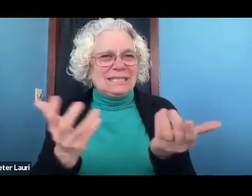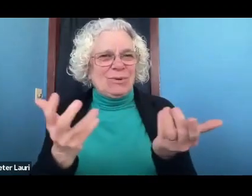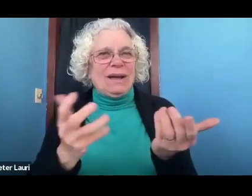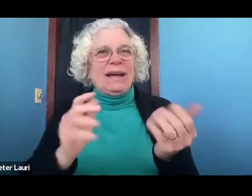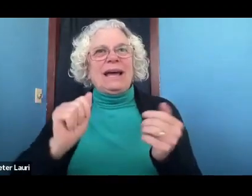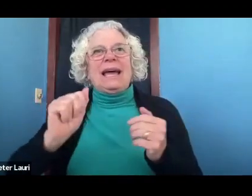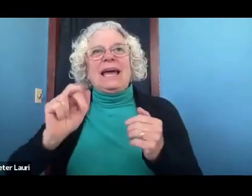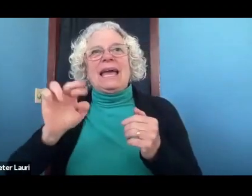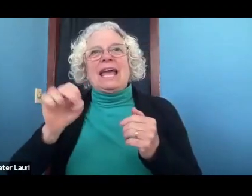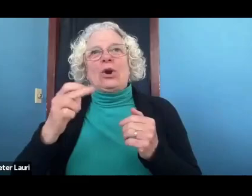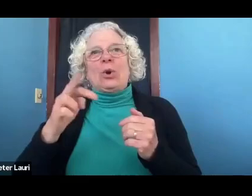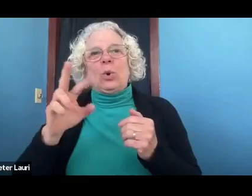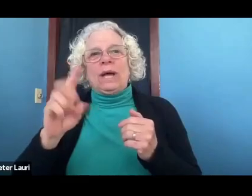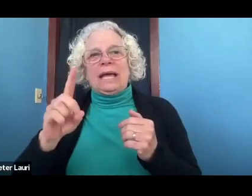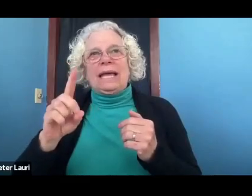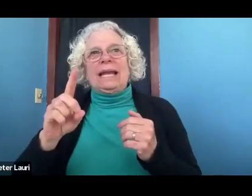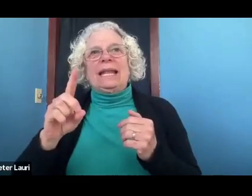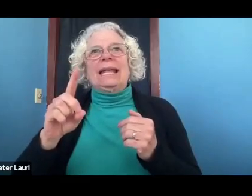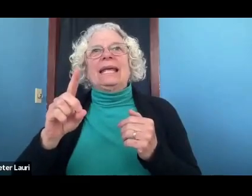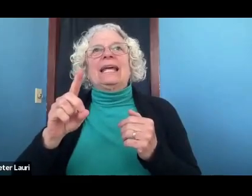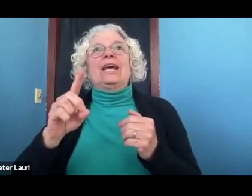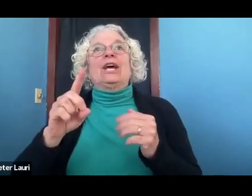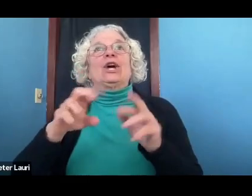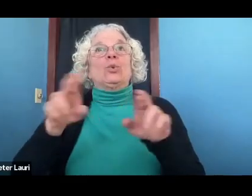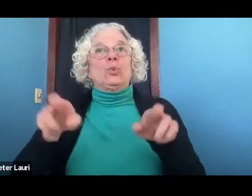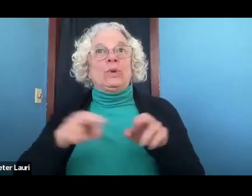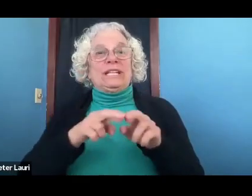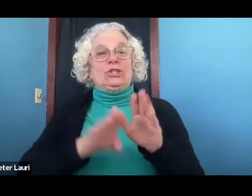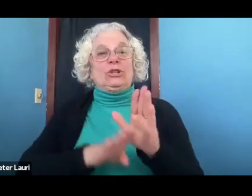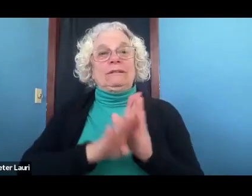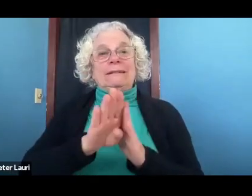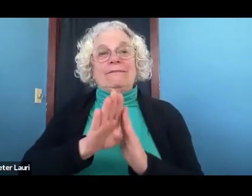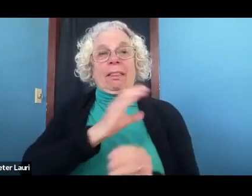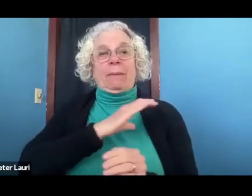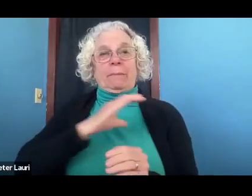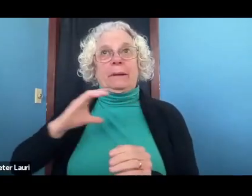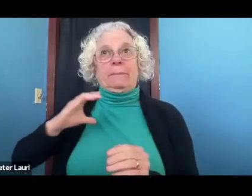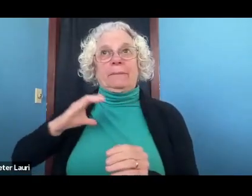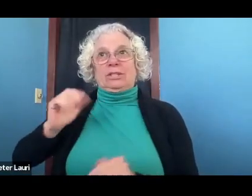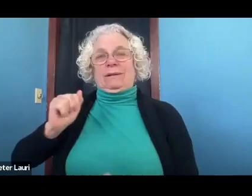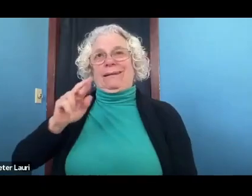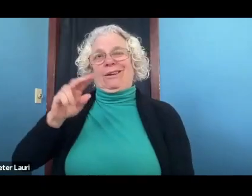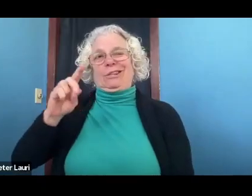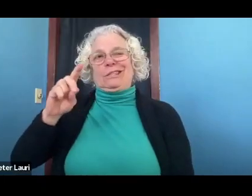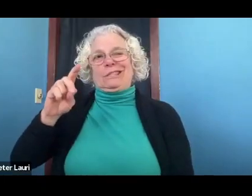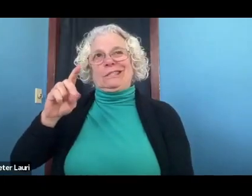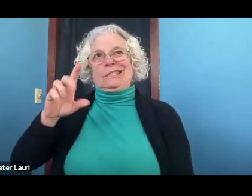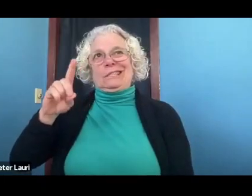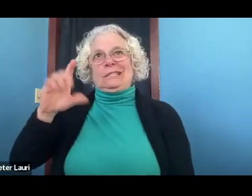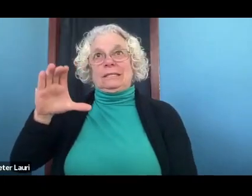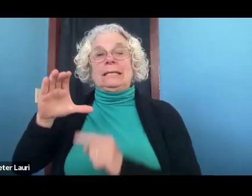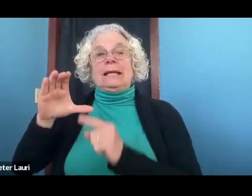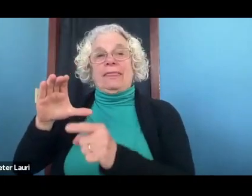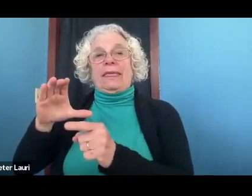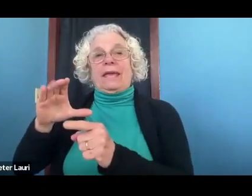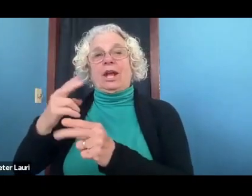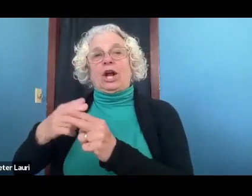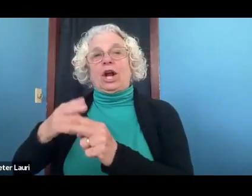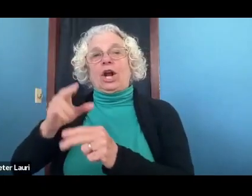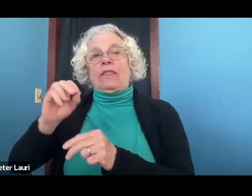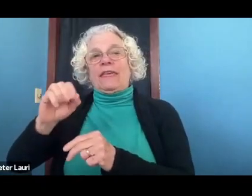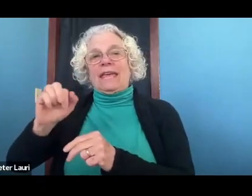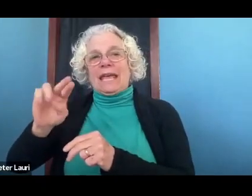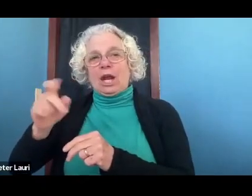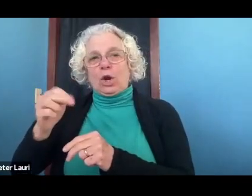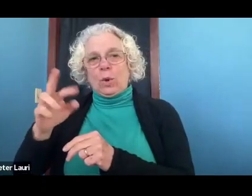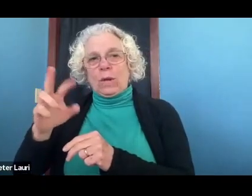Arrowhead Regional Development Commission is designated by the Minnesota Board on Aging as the Area Agency on